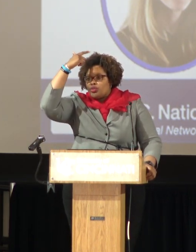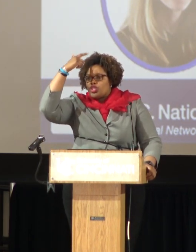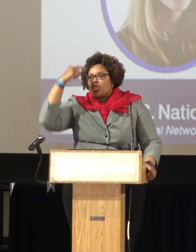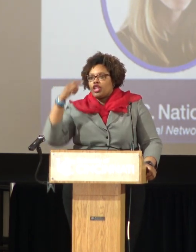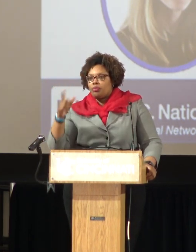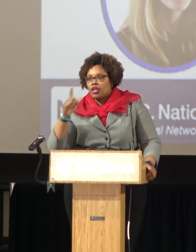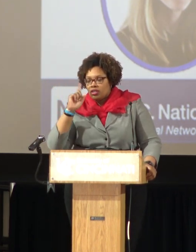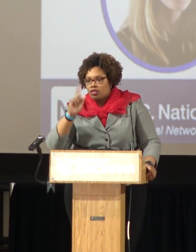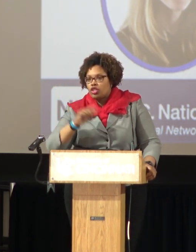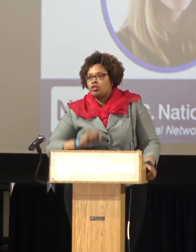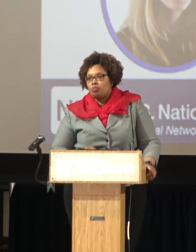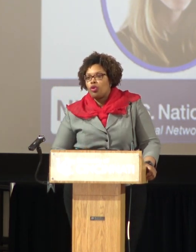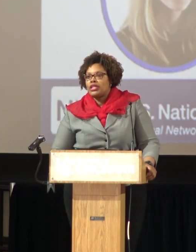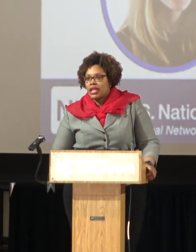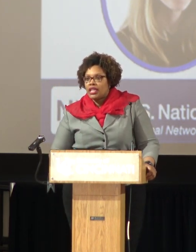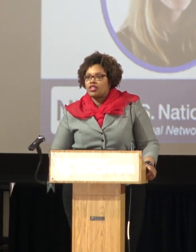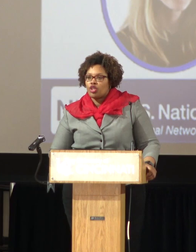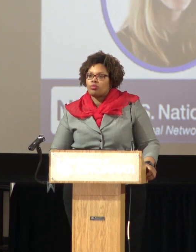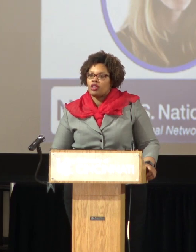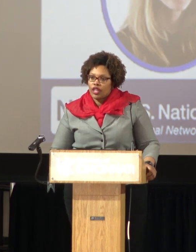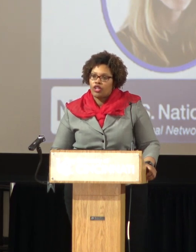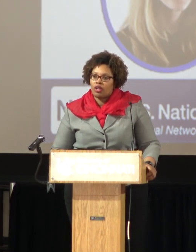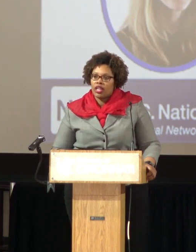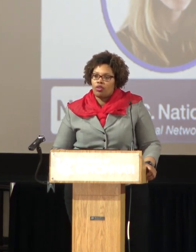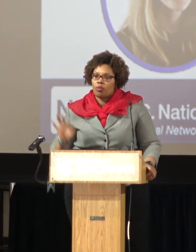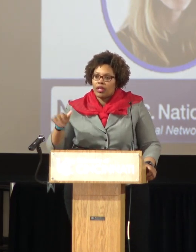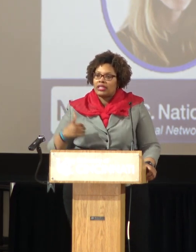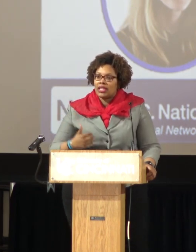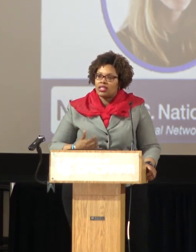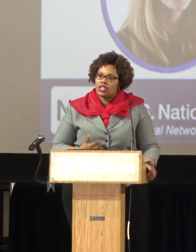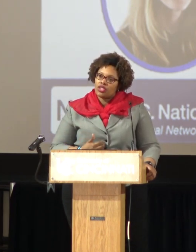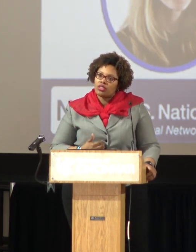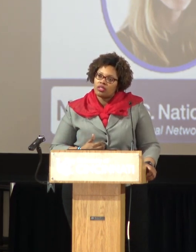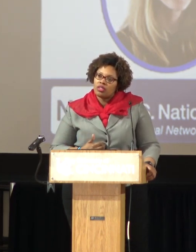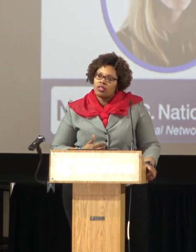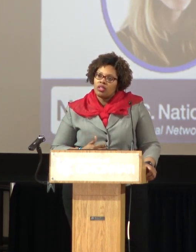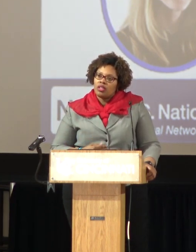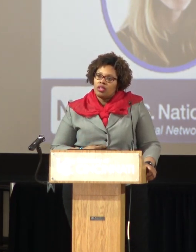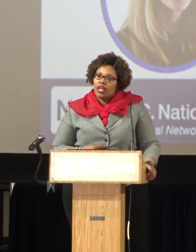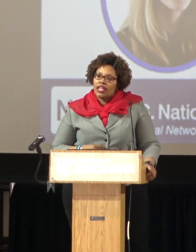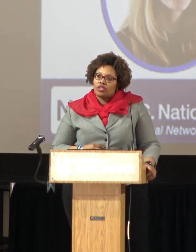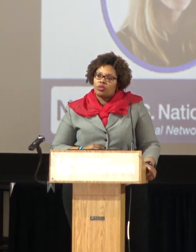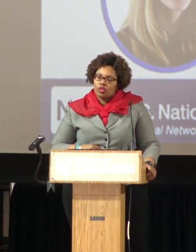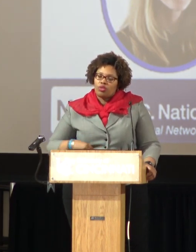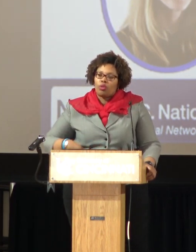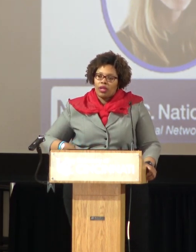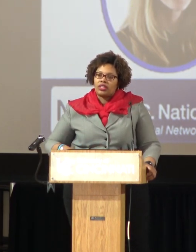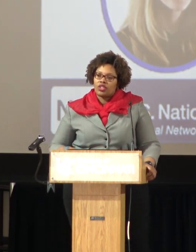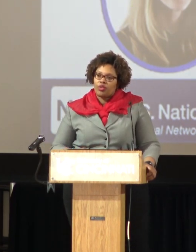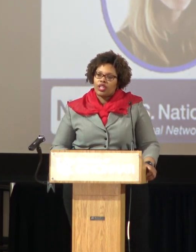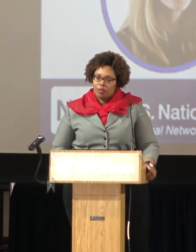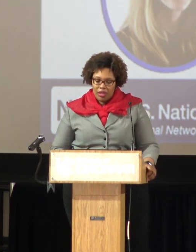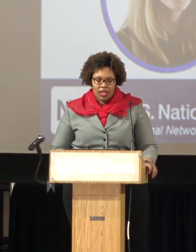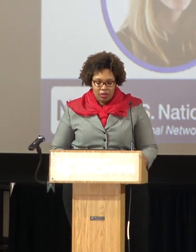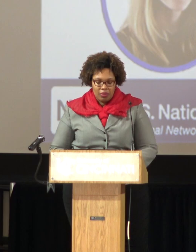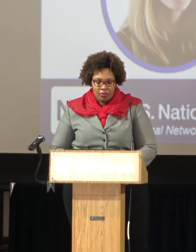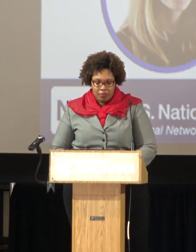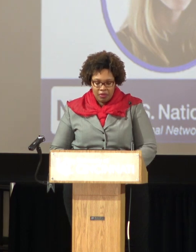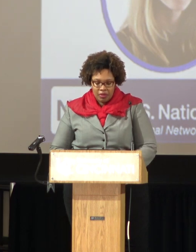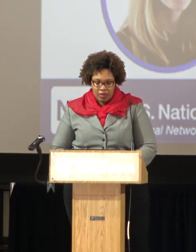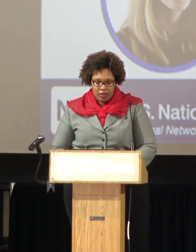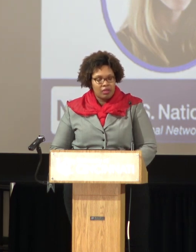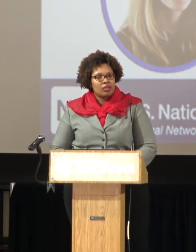they're one of those 30, but point taken in terms of incorporating science teachers and schools to incorporate into the curriculum. Thank